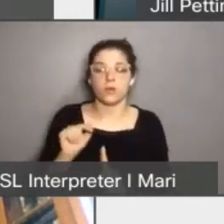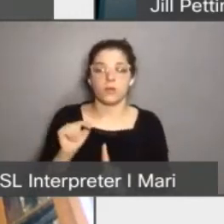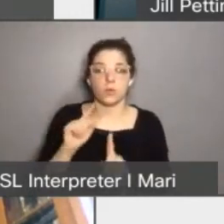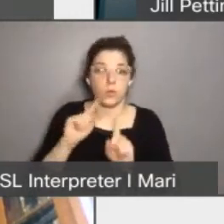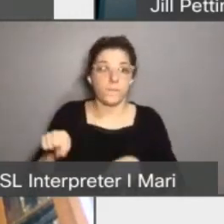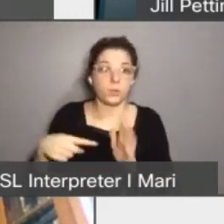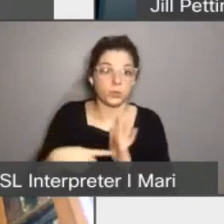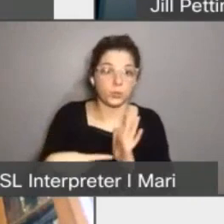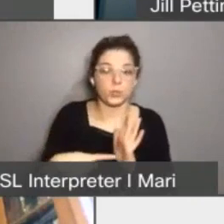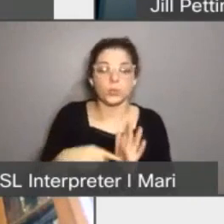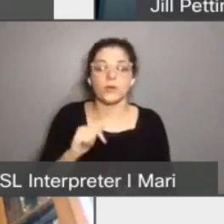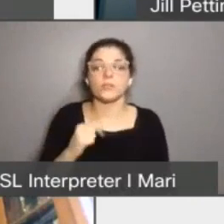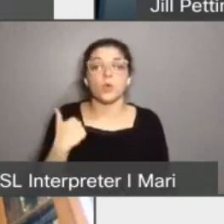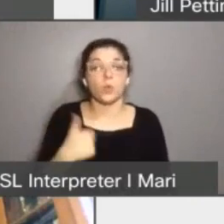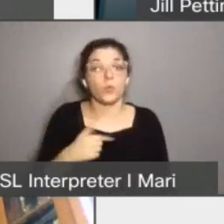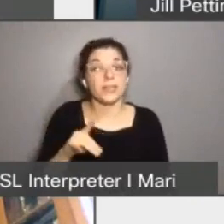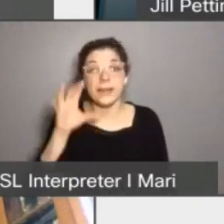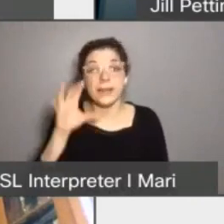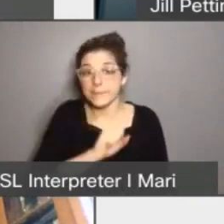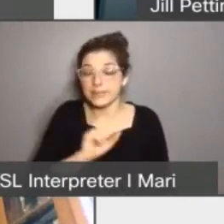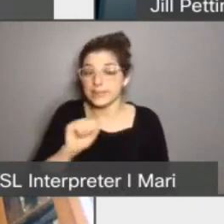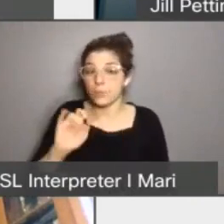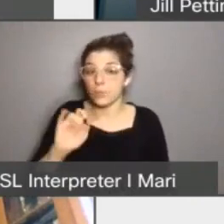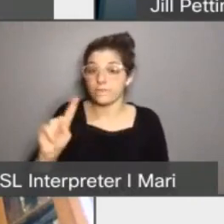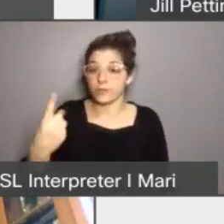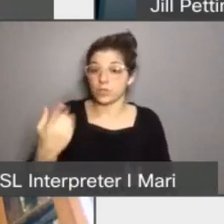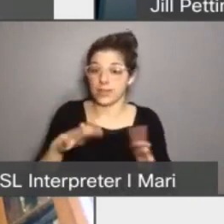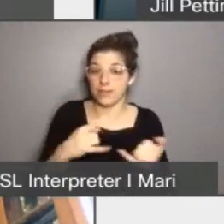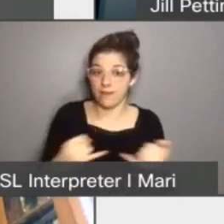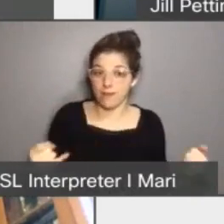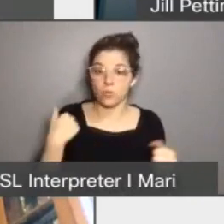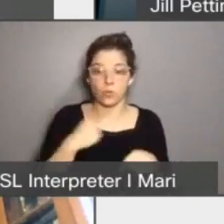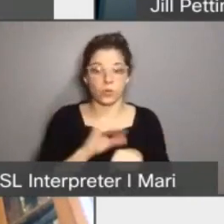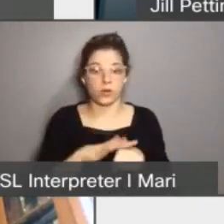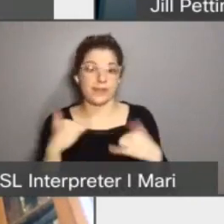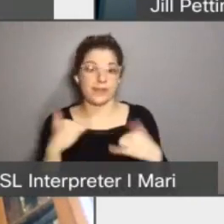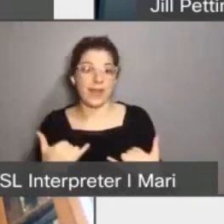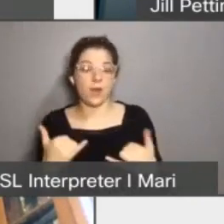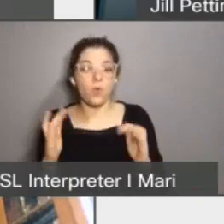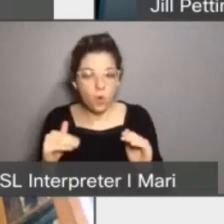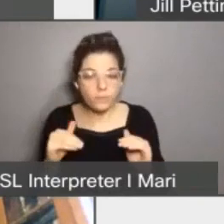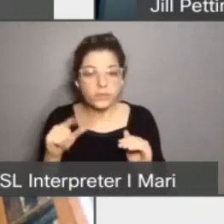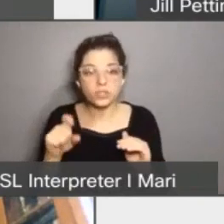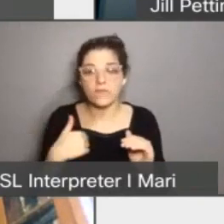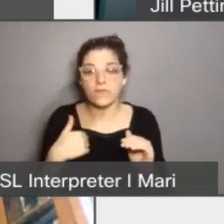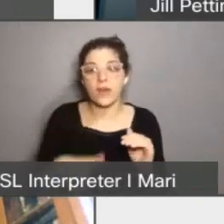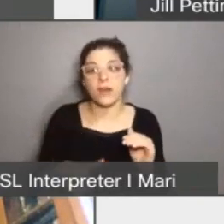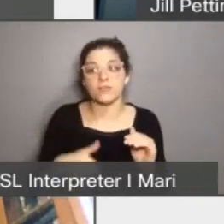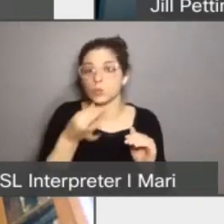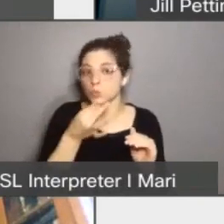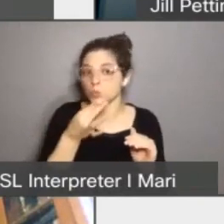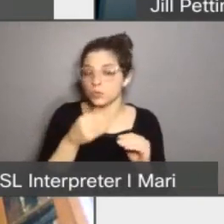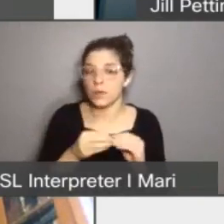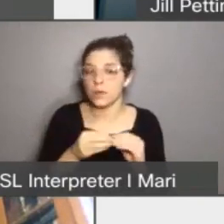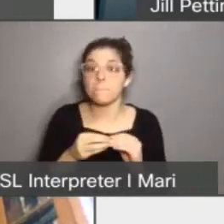being due. So we did miss the April 1st deadline. We're working on it now. Hopefully we should have it very soon.